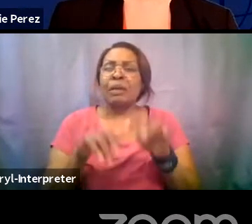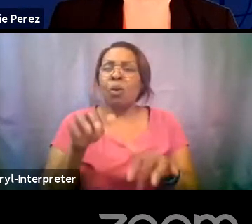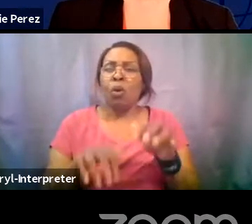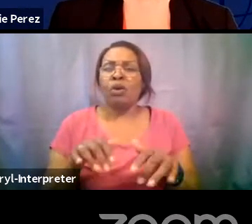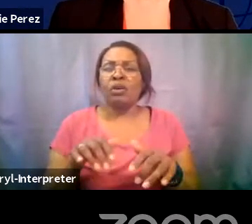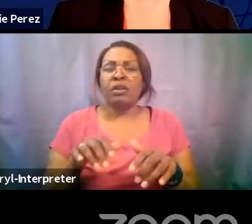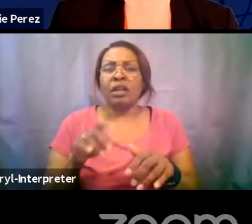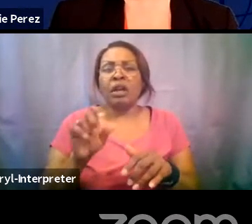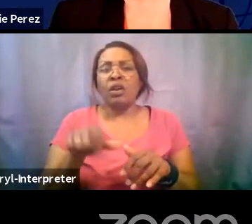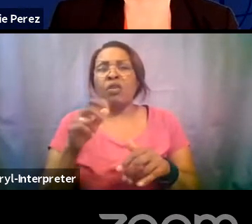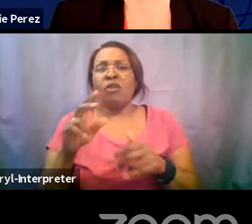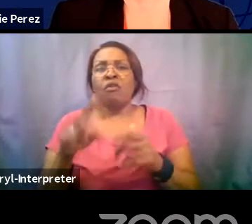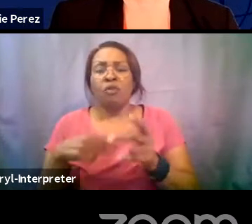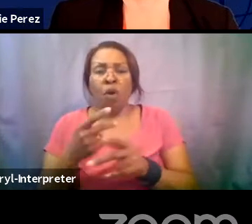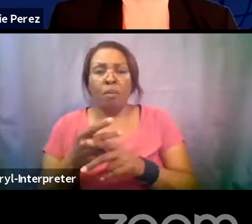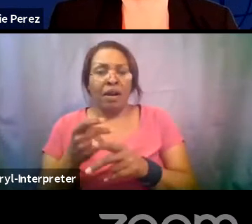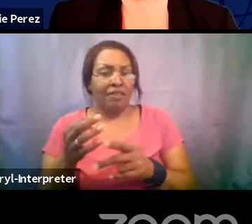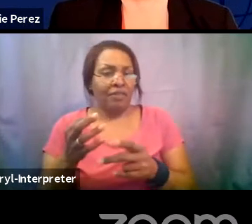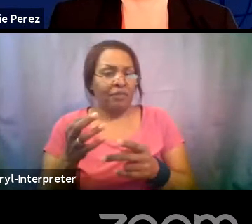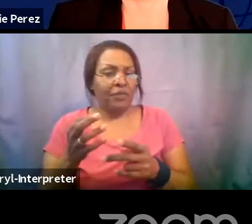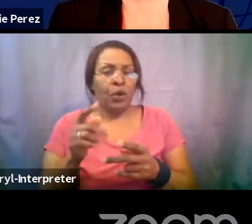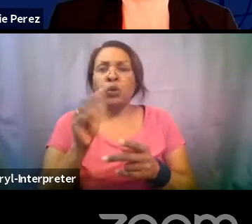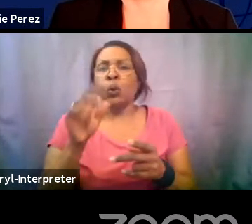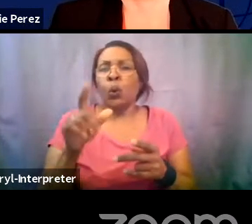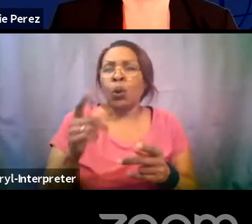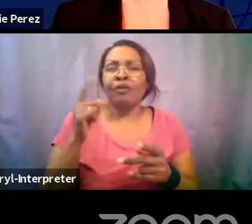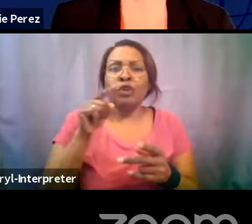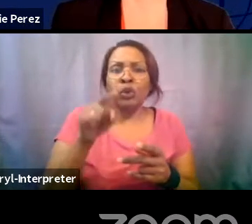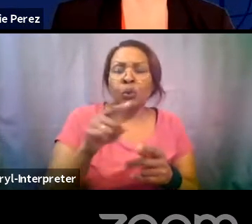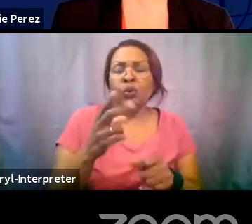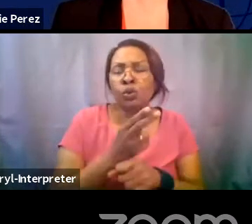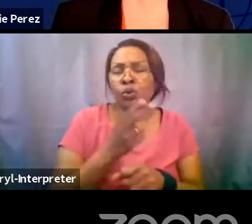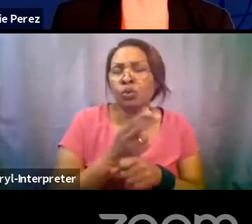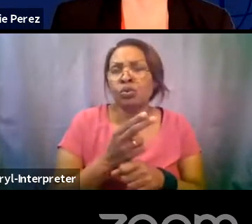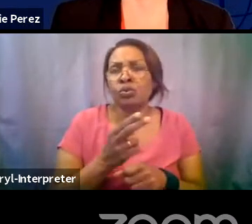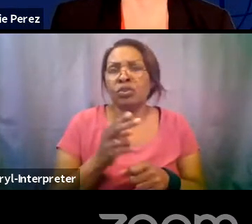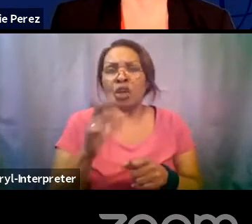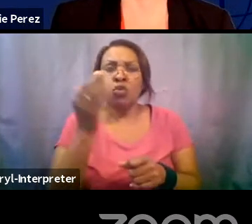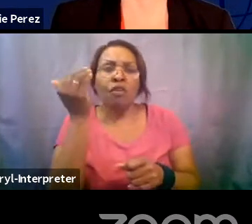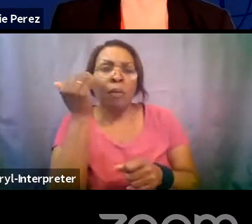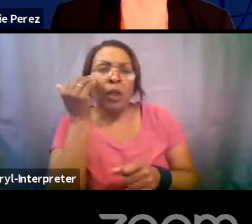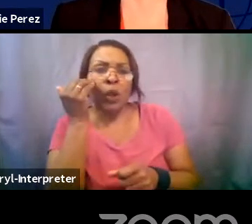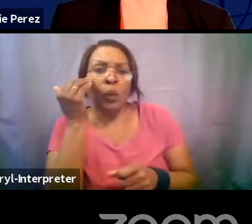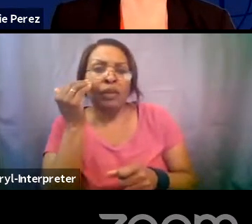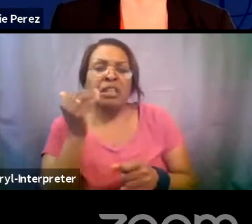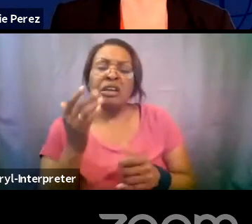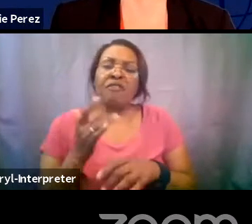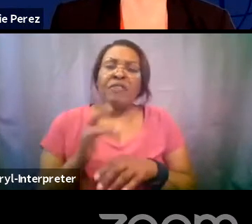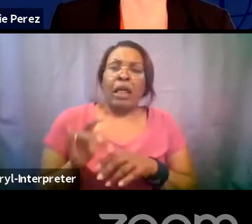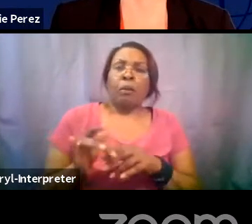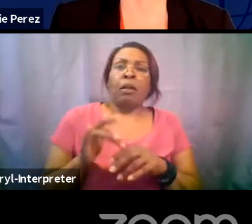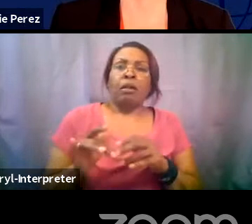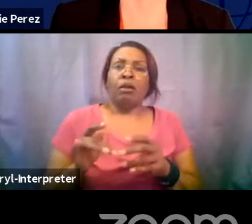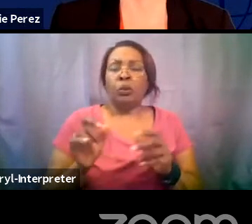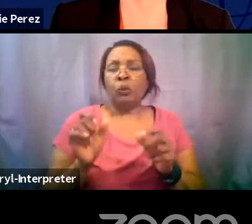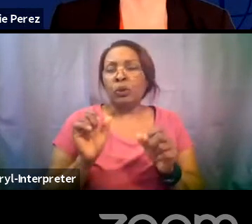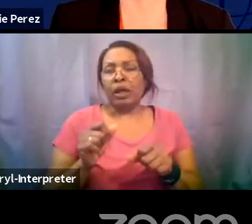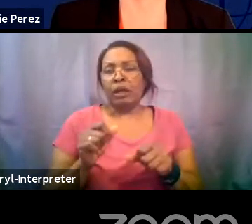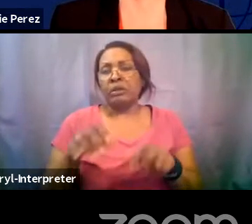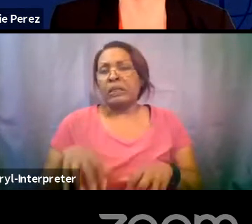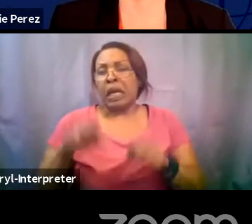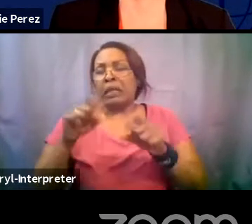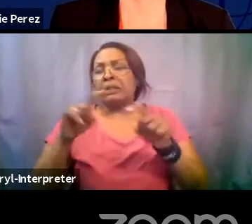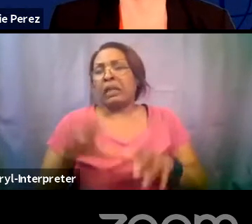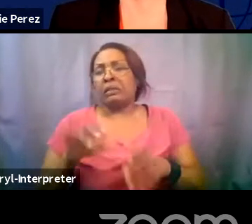form of a tool for you to use that you're familiar with is available, that you can take the test that